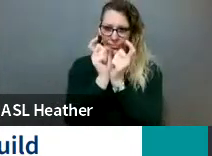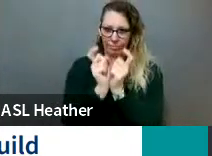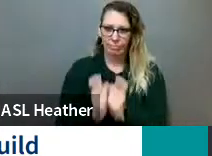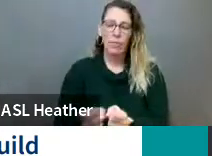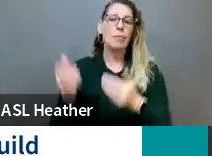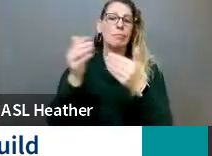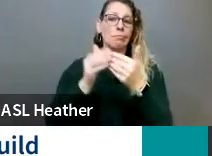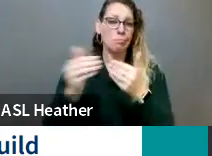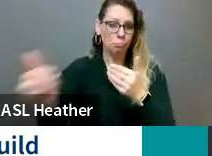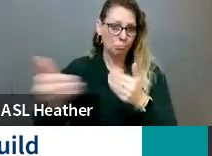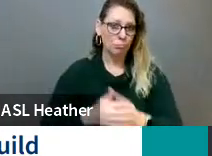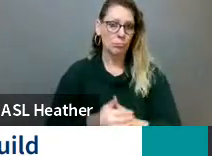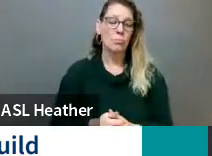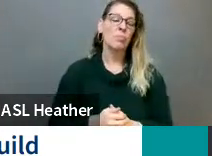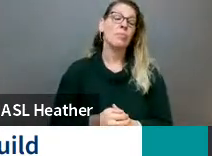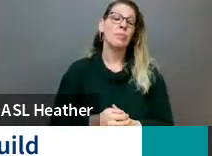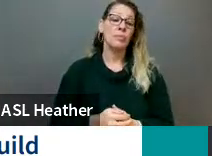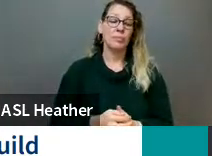that forward.